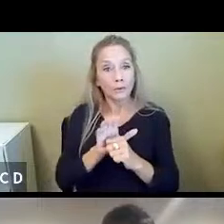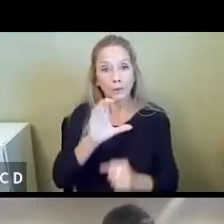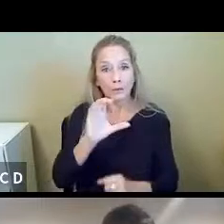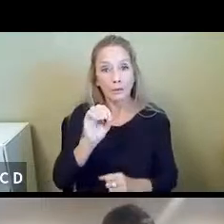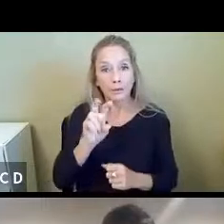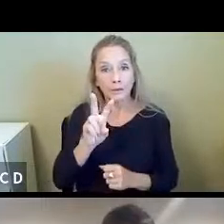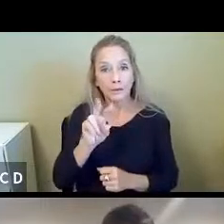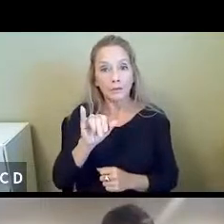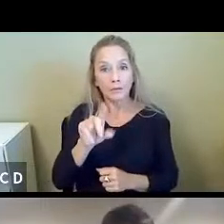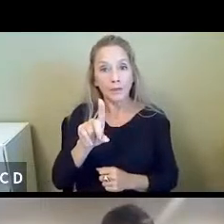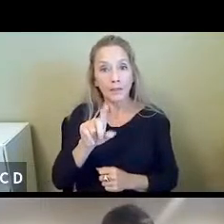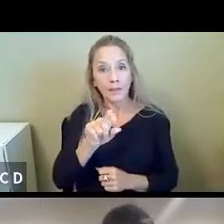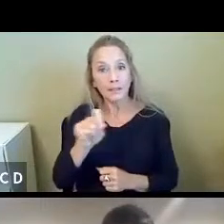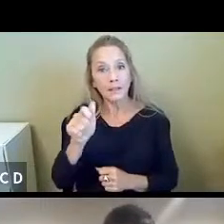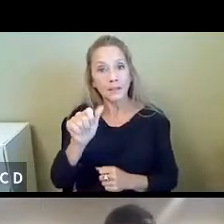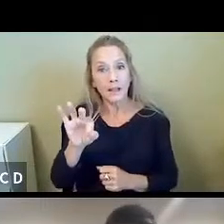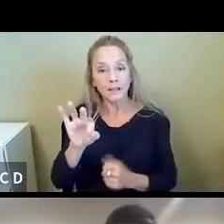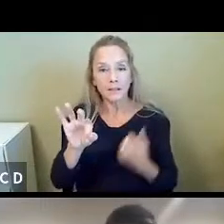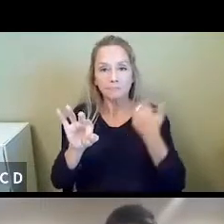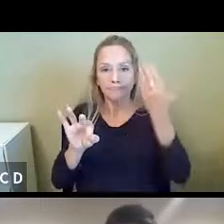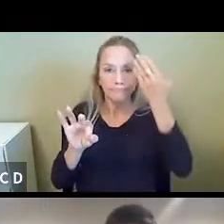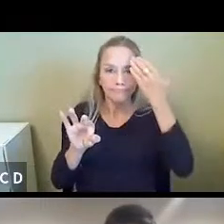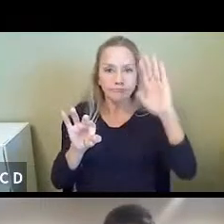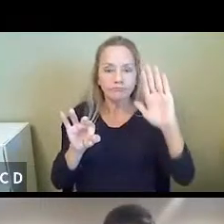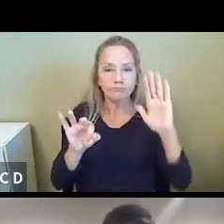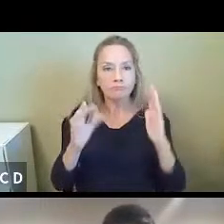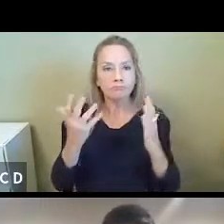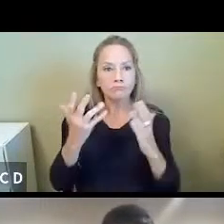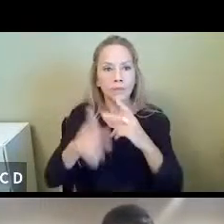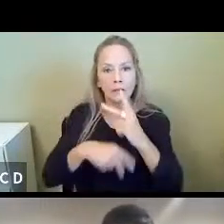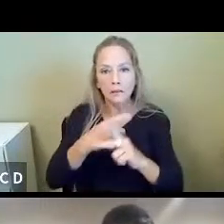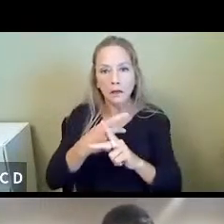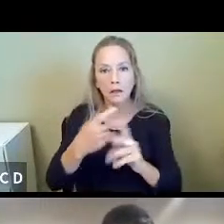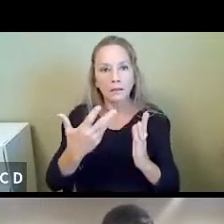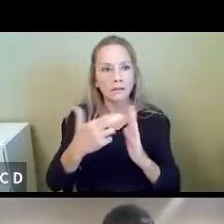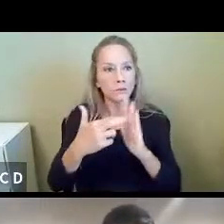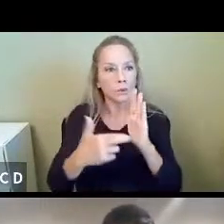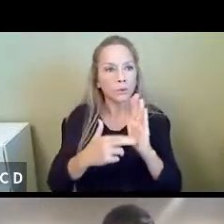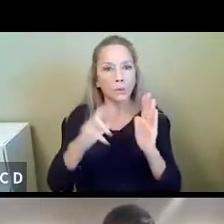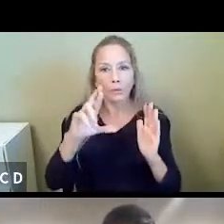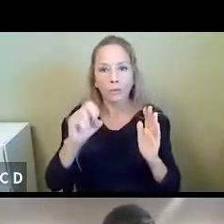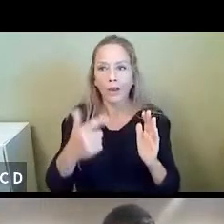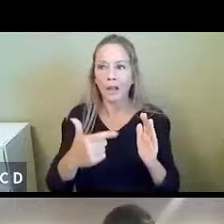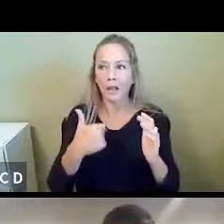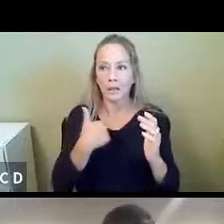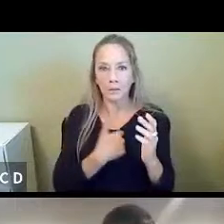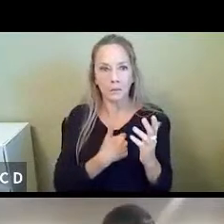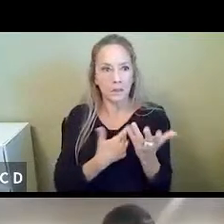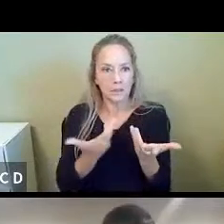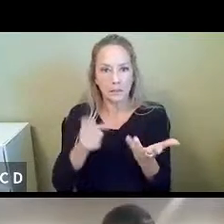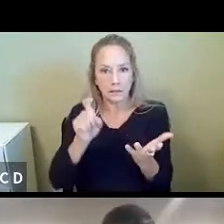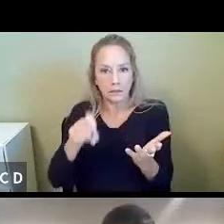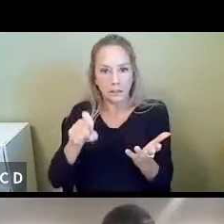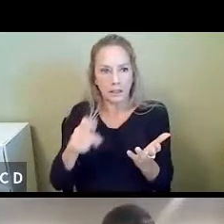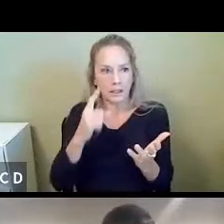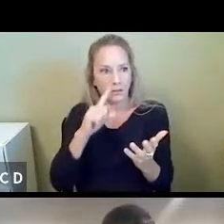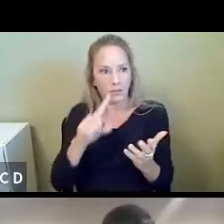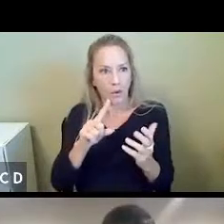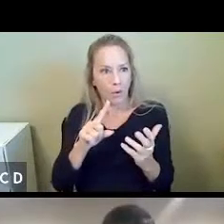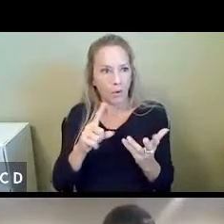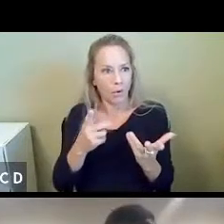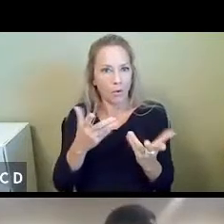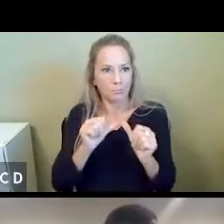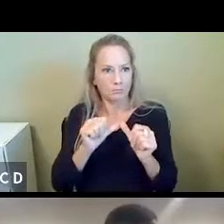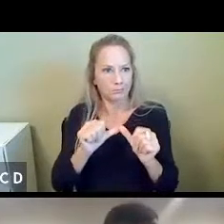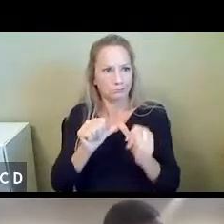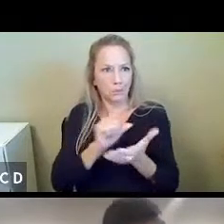know what type of regulation or otherwise that we would put in place that would be in existence for less